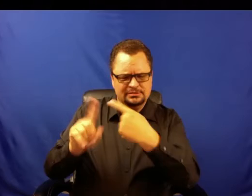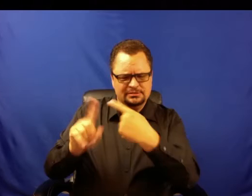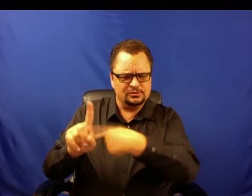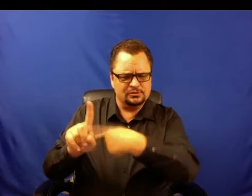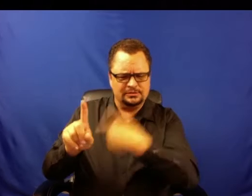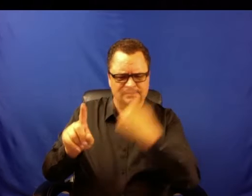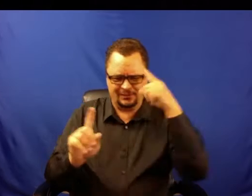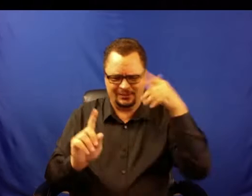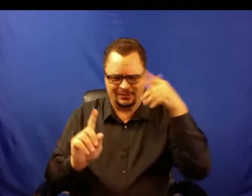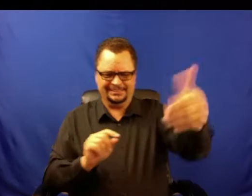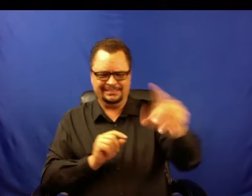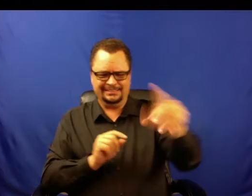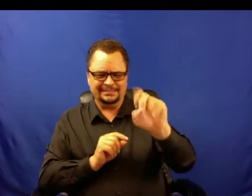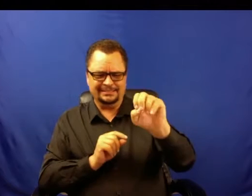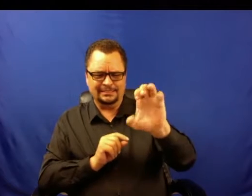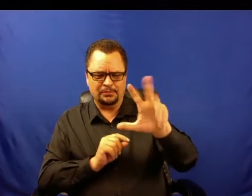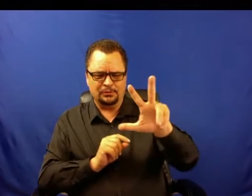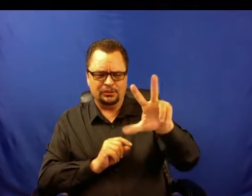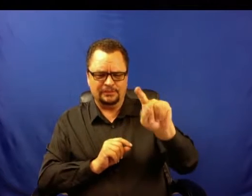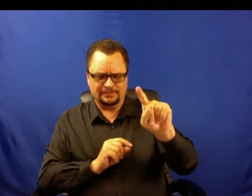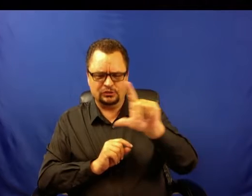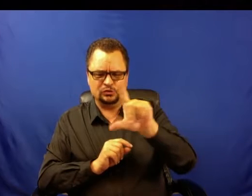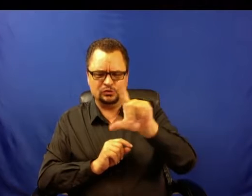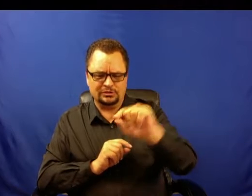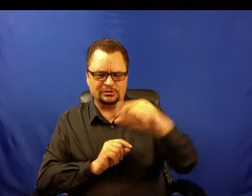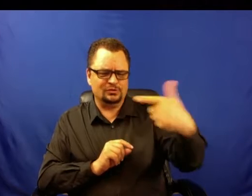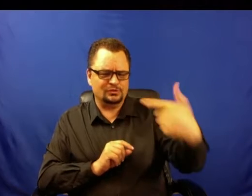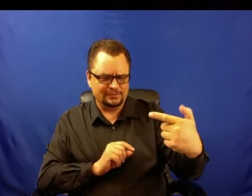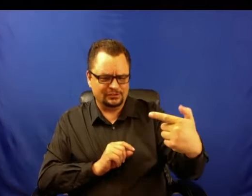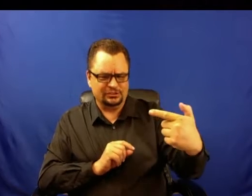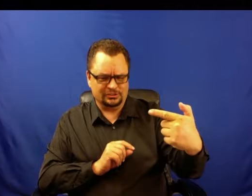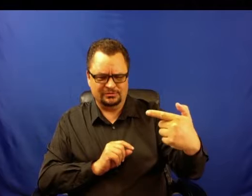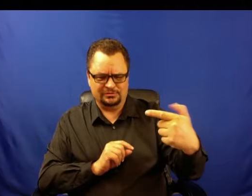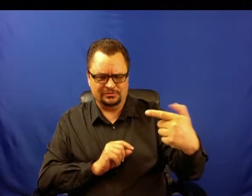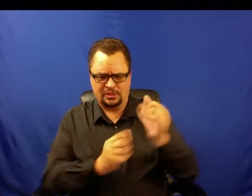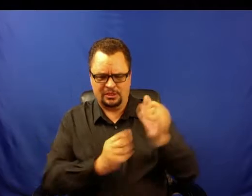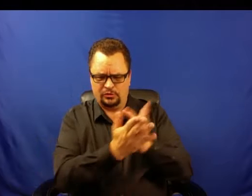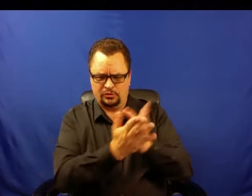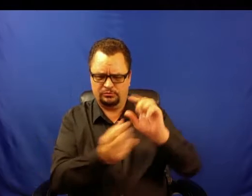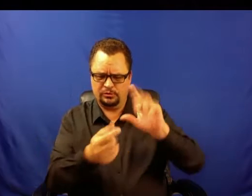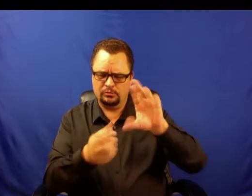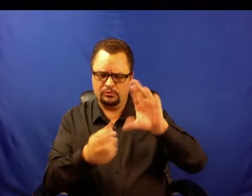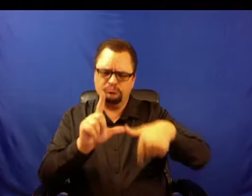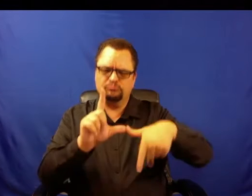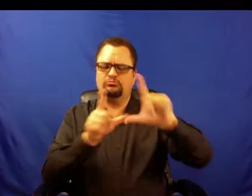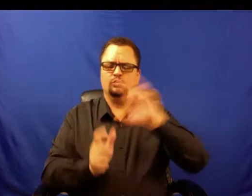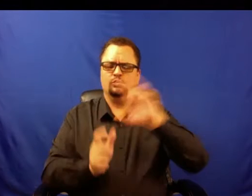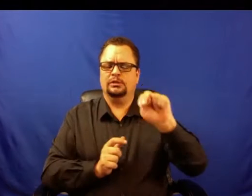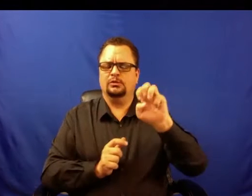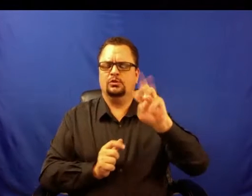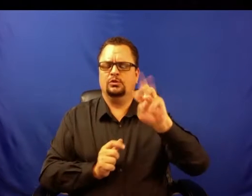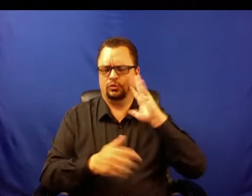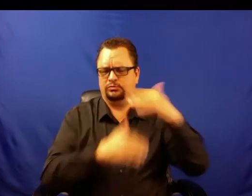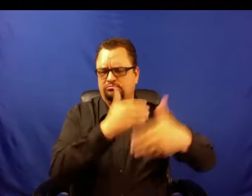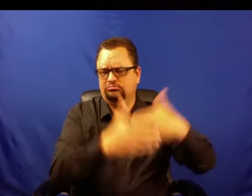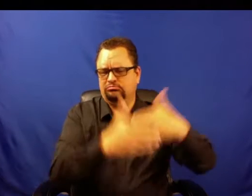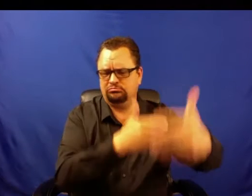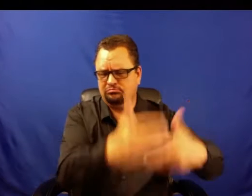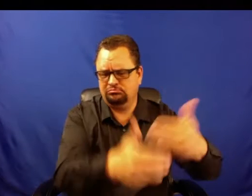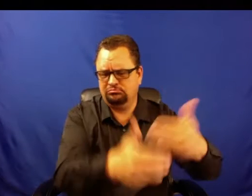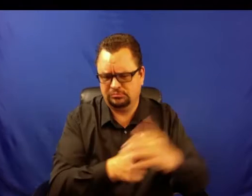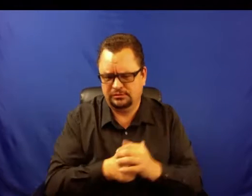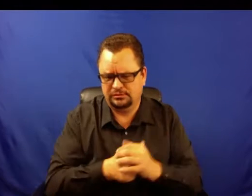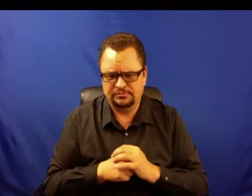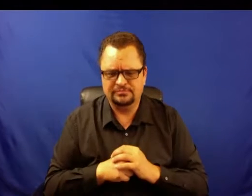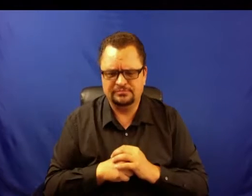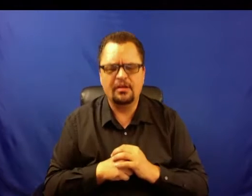Yes. Thank you. Yes. Well, I'll make a comment. I think this is more than we expected, better than we hoped for, and